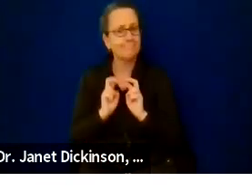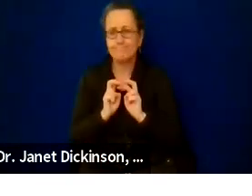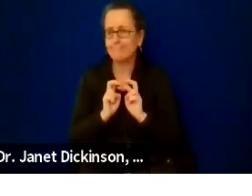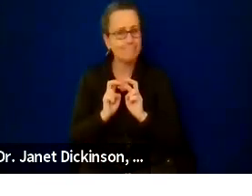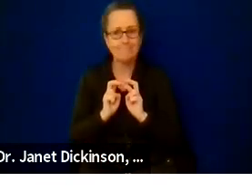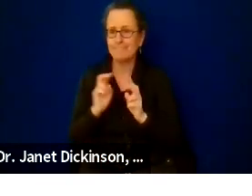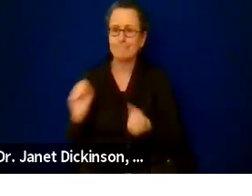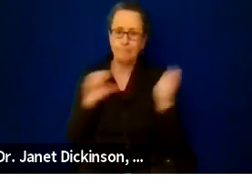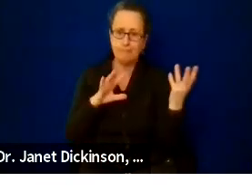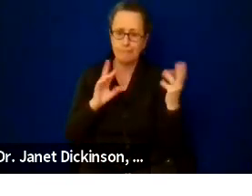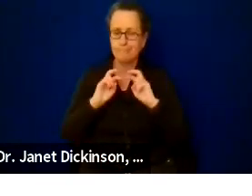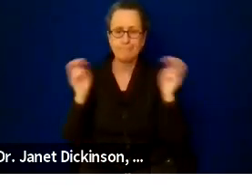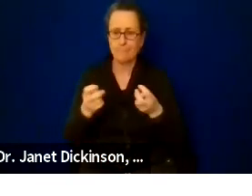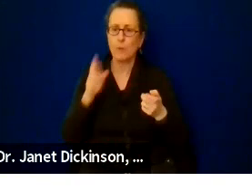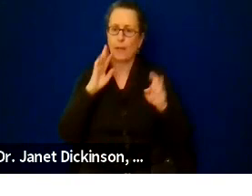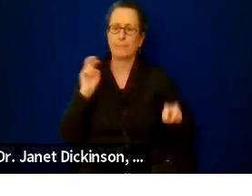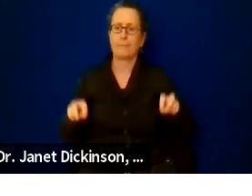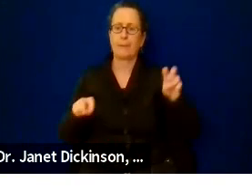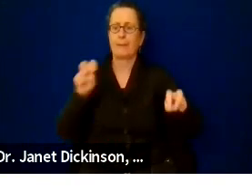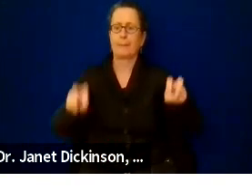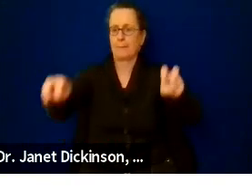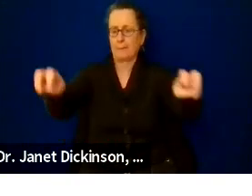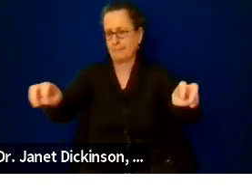Thank you. Principal Goodwin?